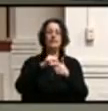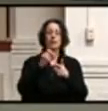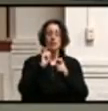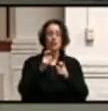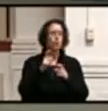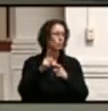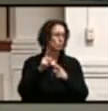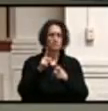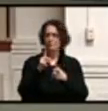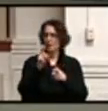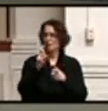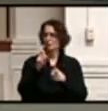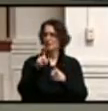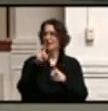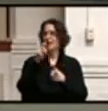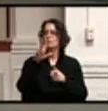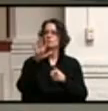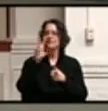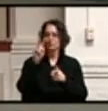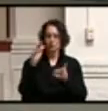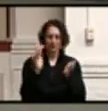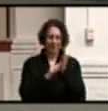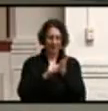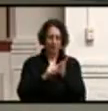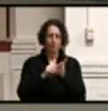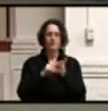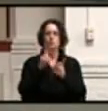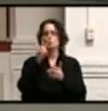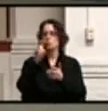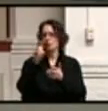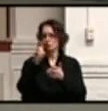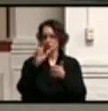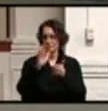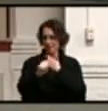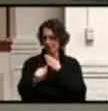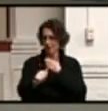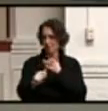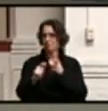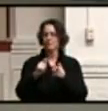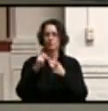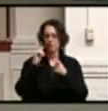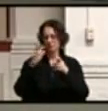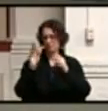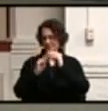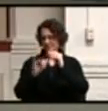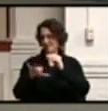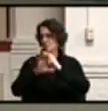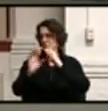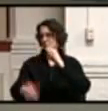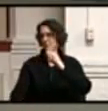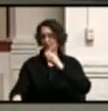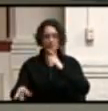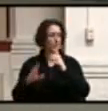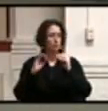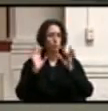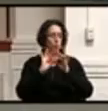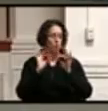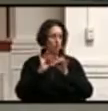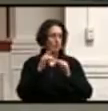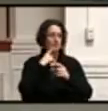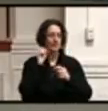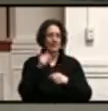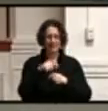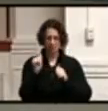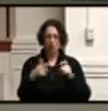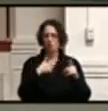$152,200 to complete repairs to the Brattleboro outfall pipe. Any further questions or comments? Hearing none, all those in favor, please say aye. Aye.